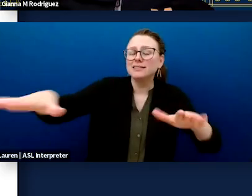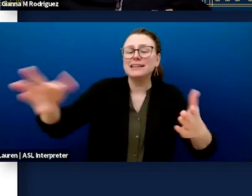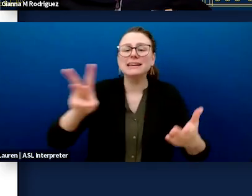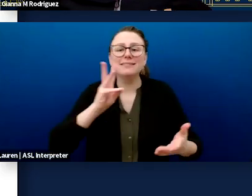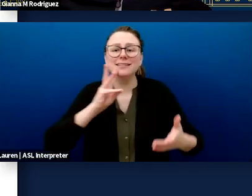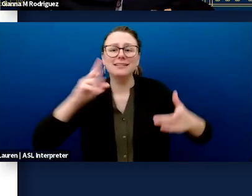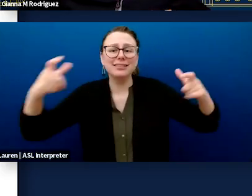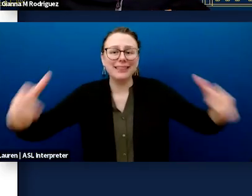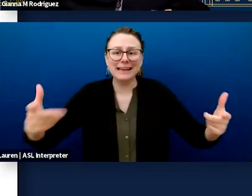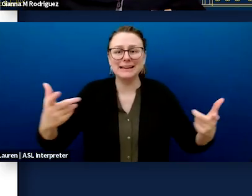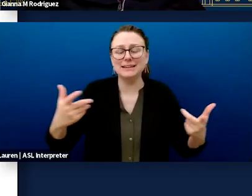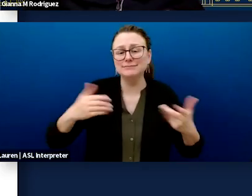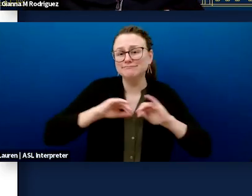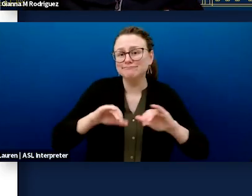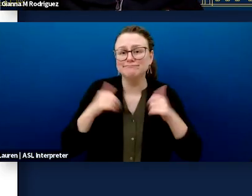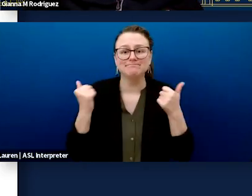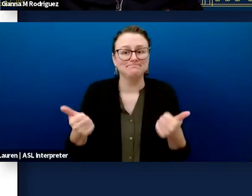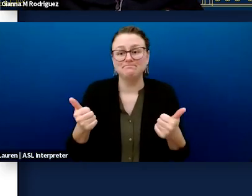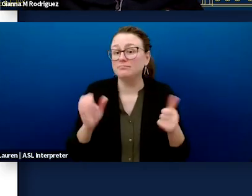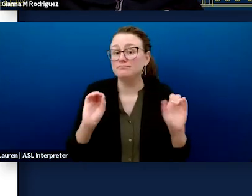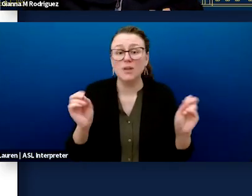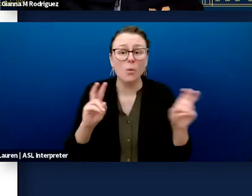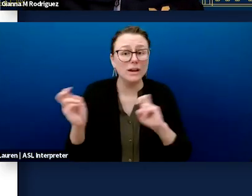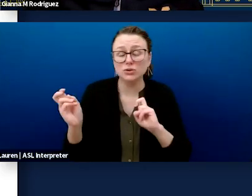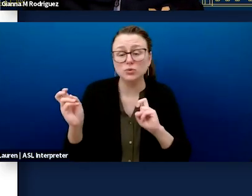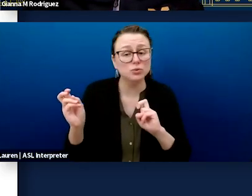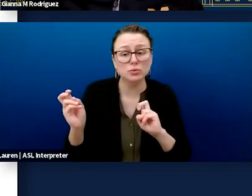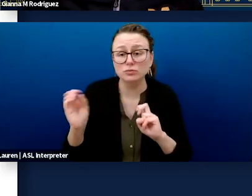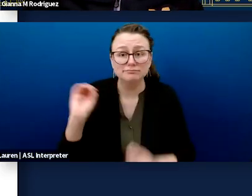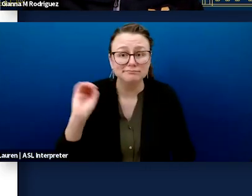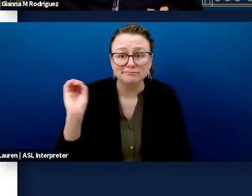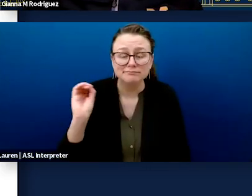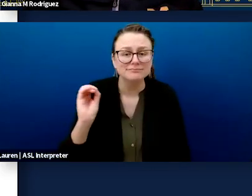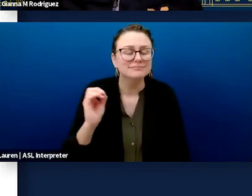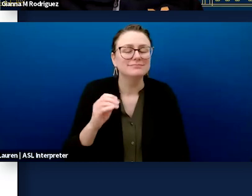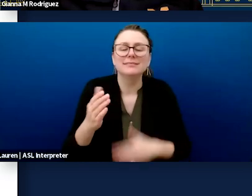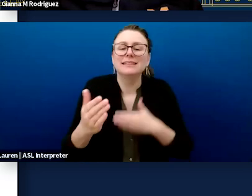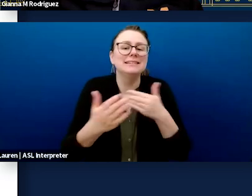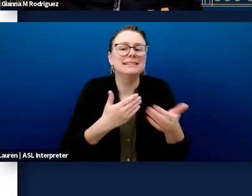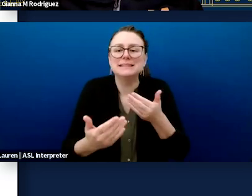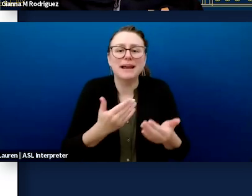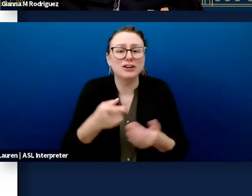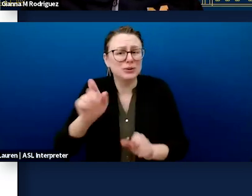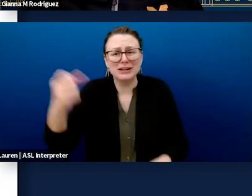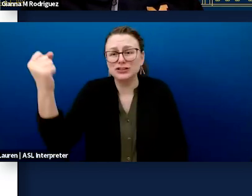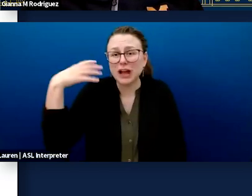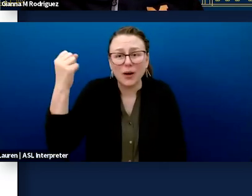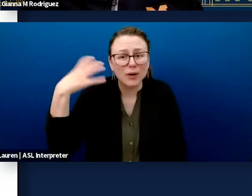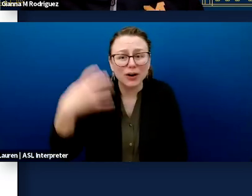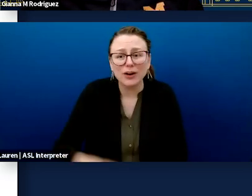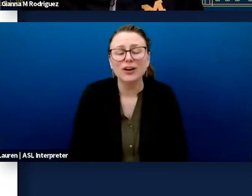or, lake, then there's no issue with getting into the water. It shouldn't matter, you can